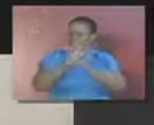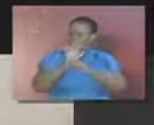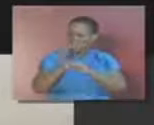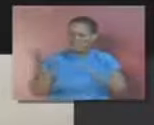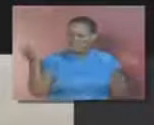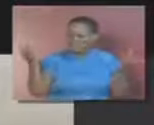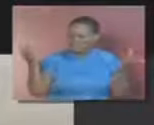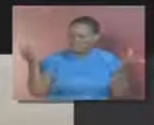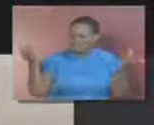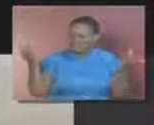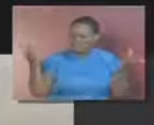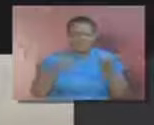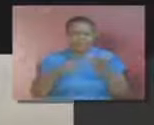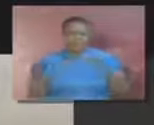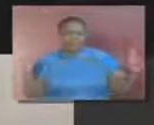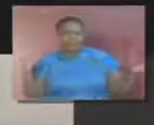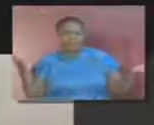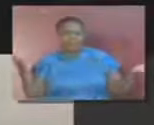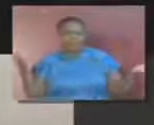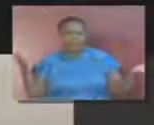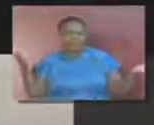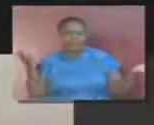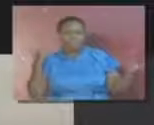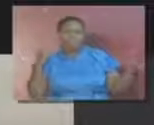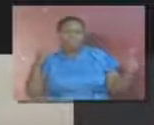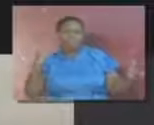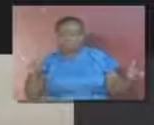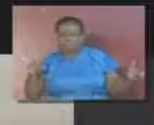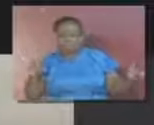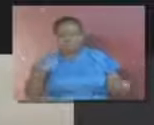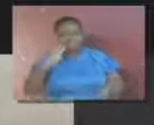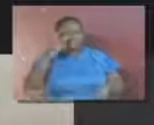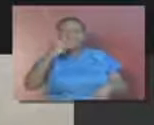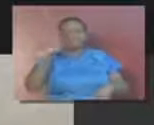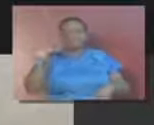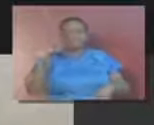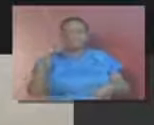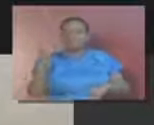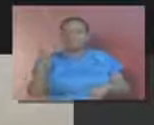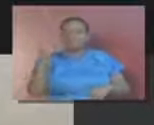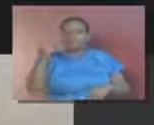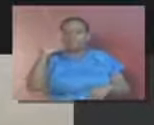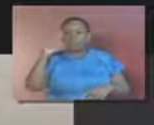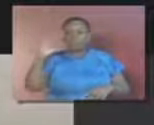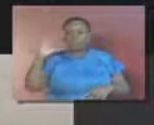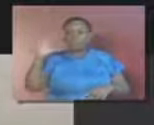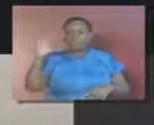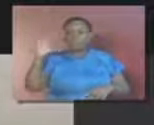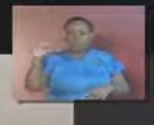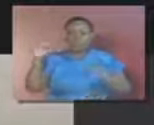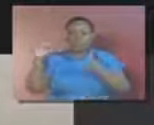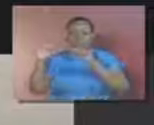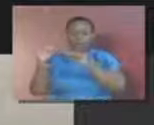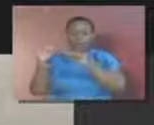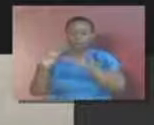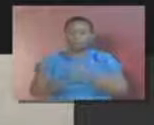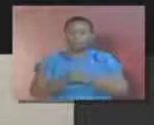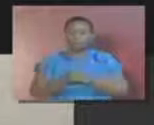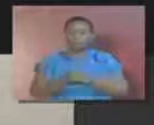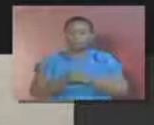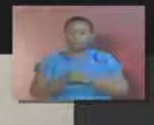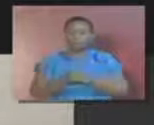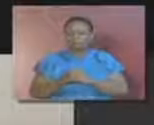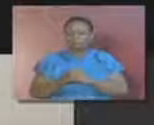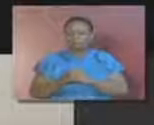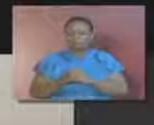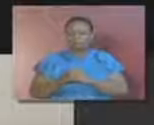aside. And my second question is probably for the CMO. Our newsroom has reports that a Venezuelan national